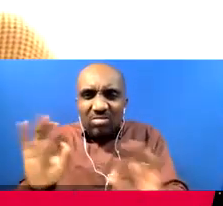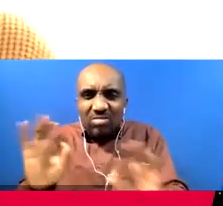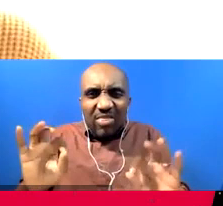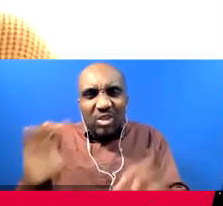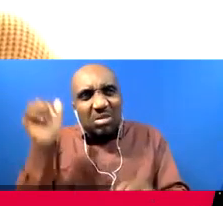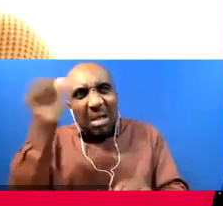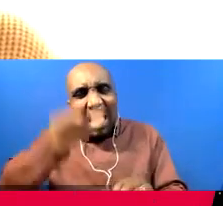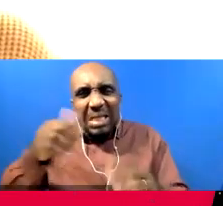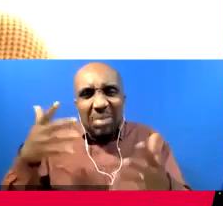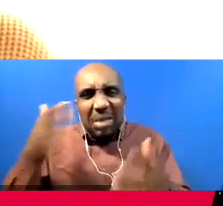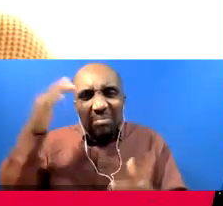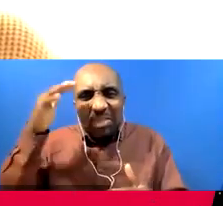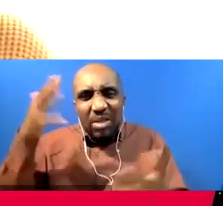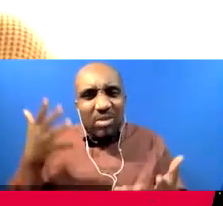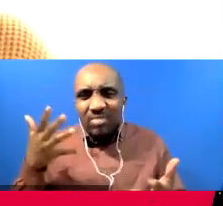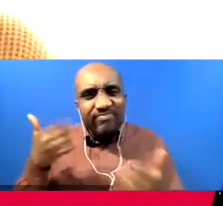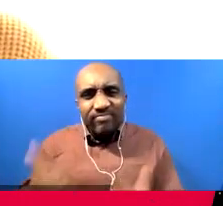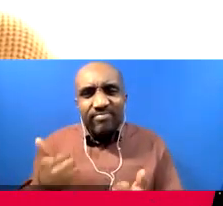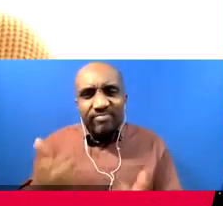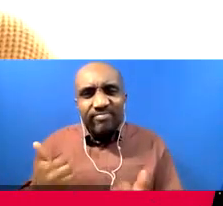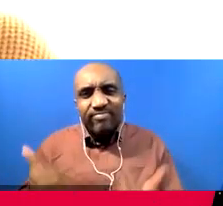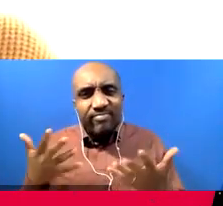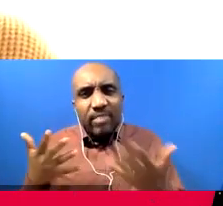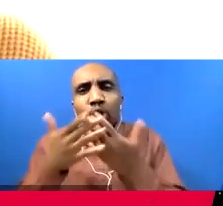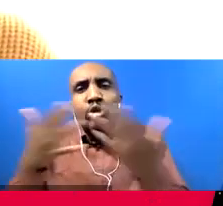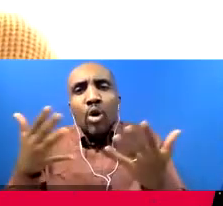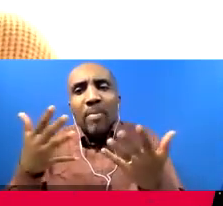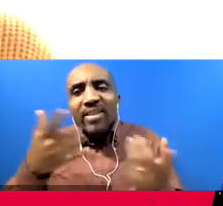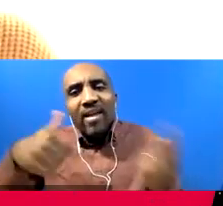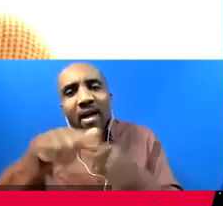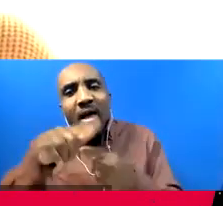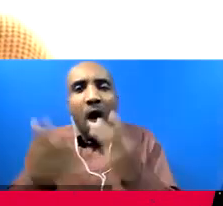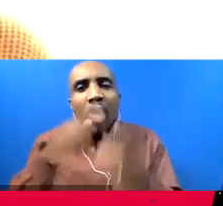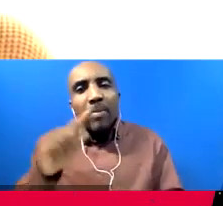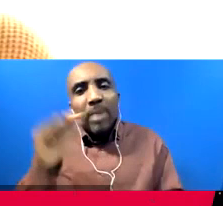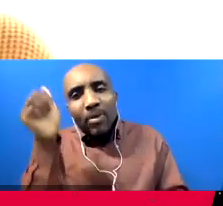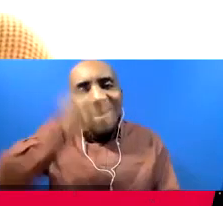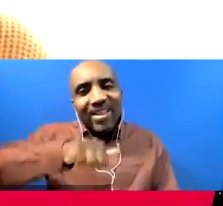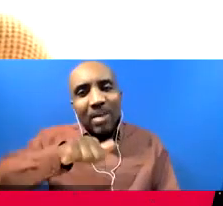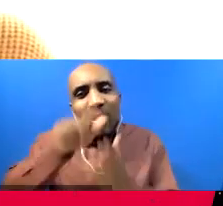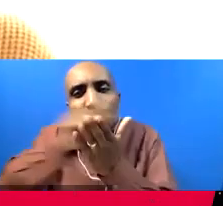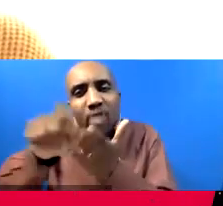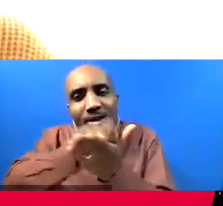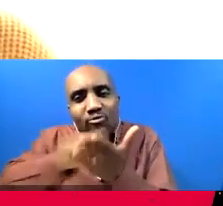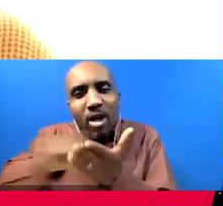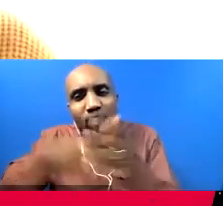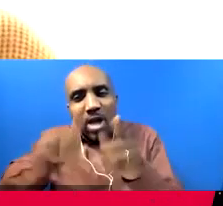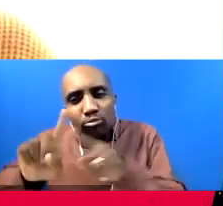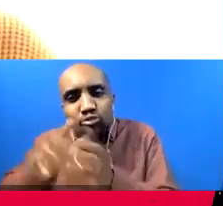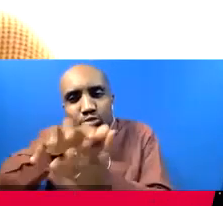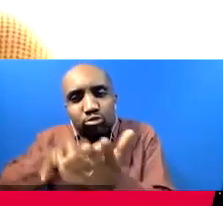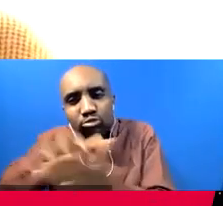theory and if it just stays within academia. And even within academia, so much is just written for other academics. I think we